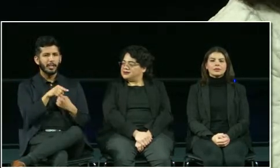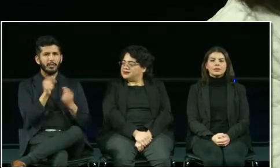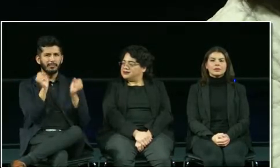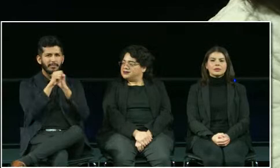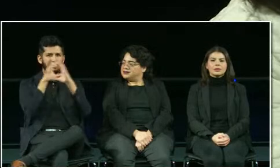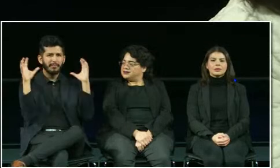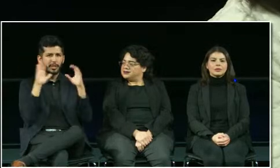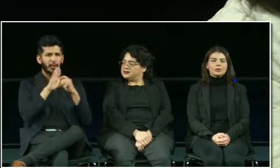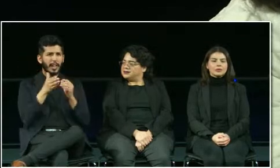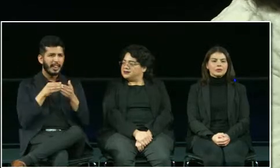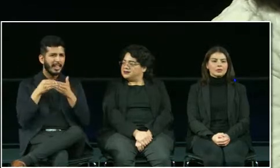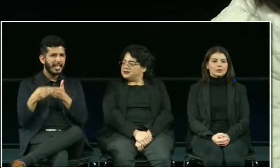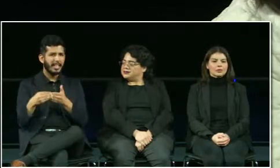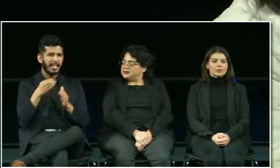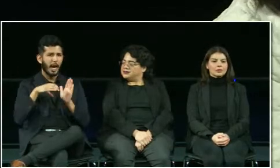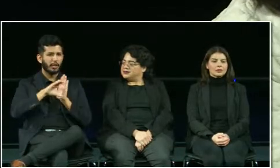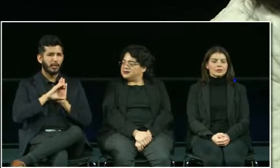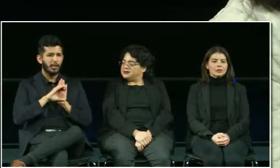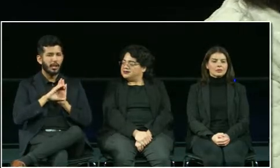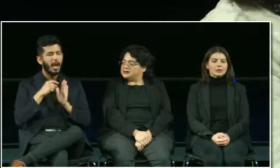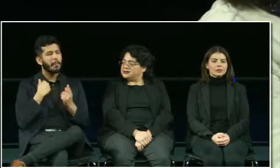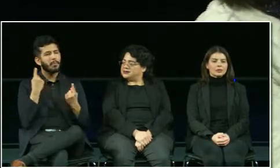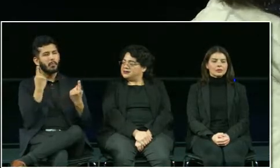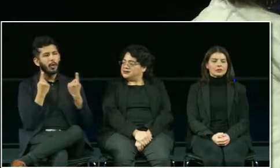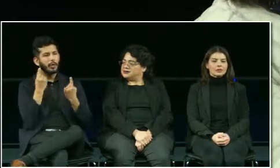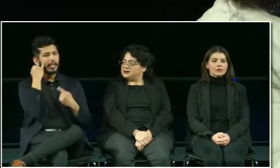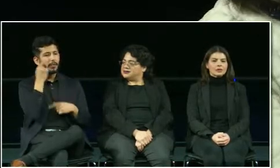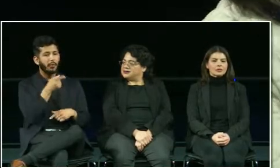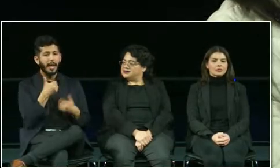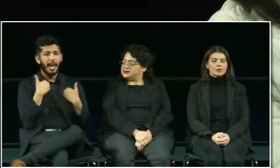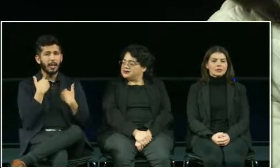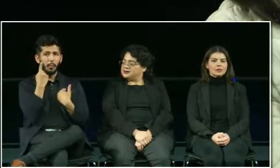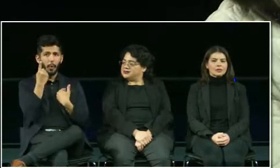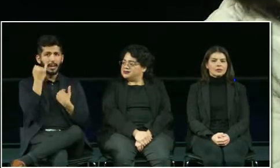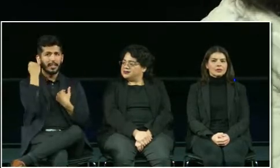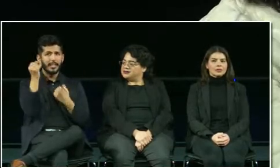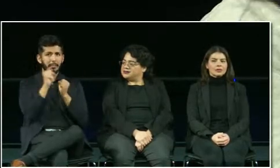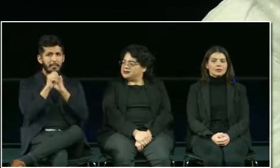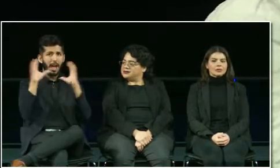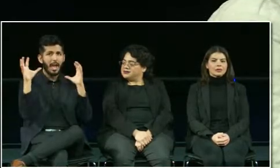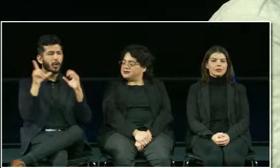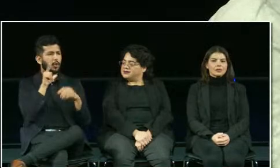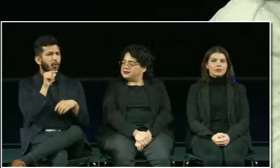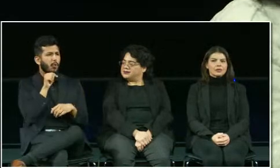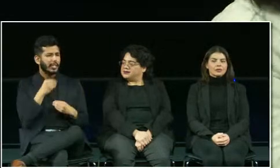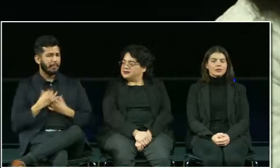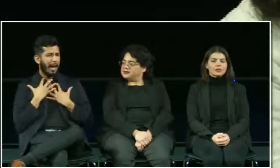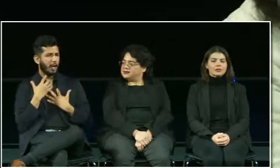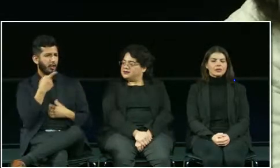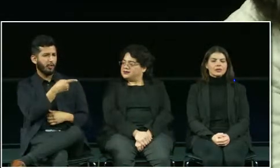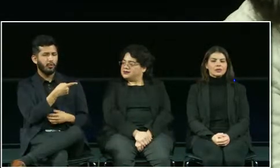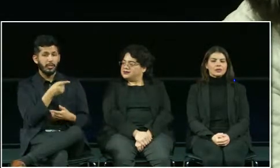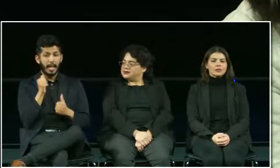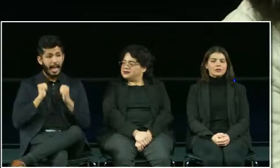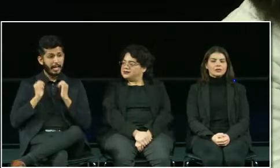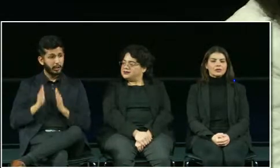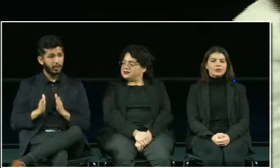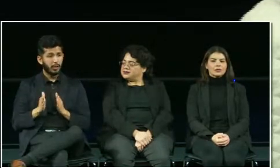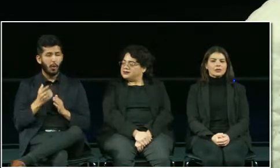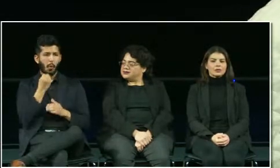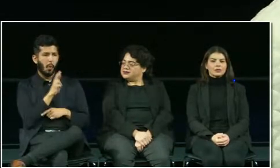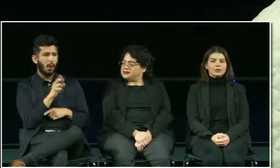character, I'm wondering if you had in mind about size, was it the actor that inspired you, or was it in the